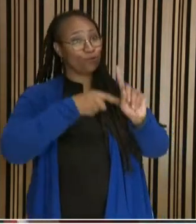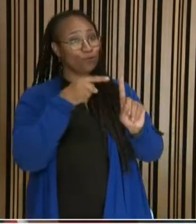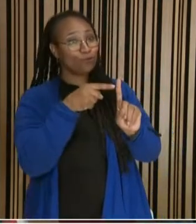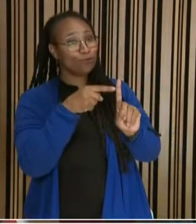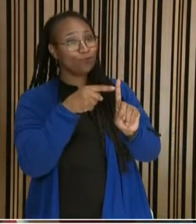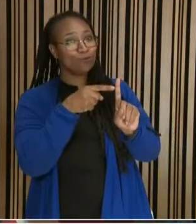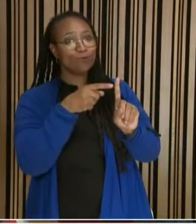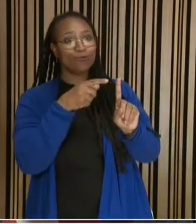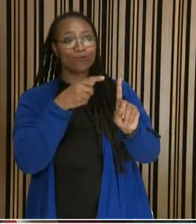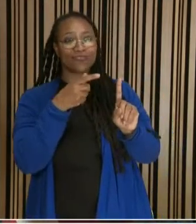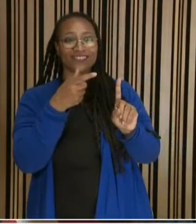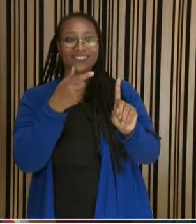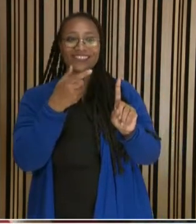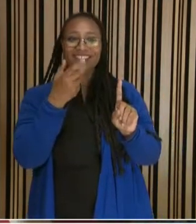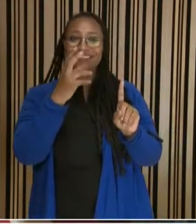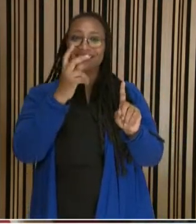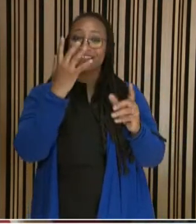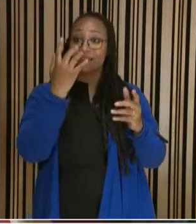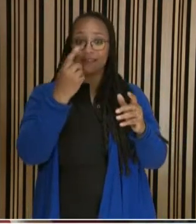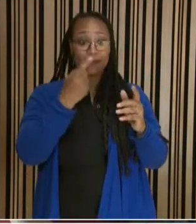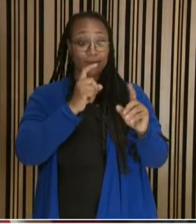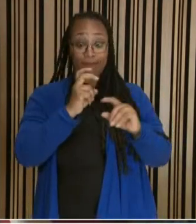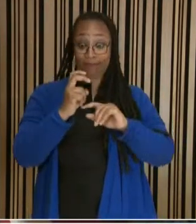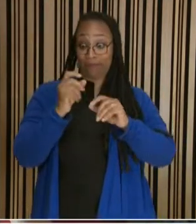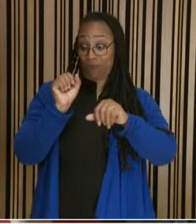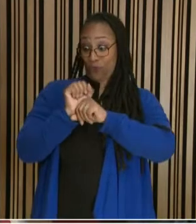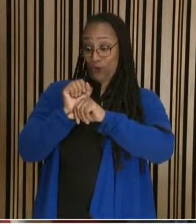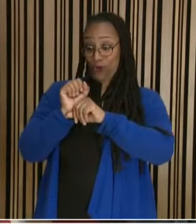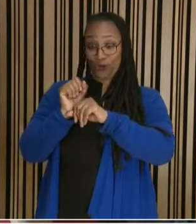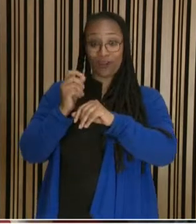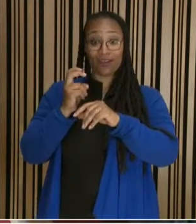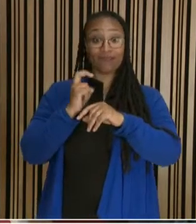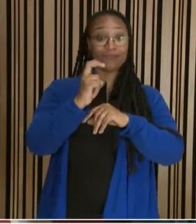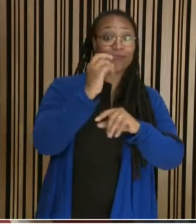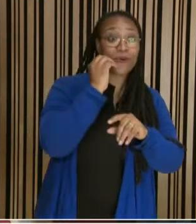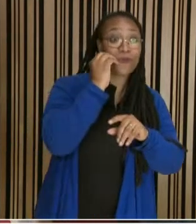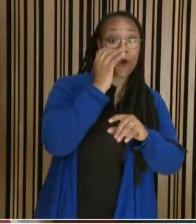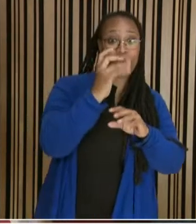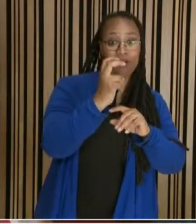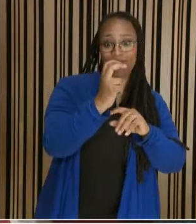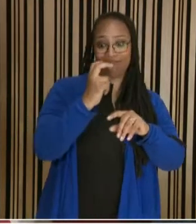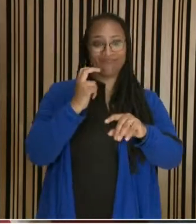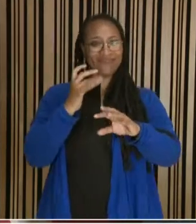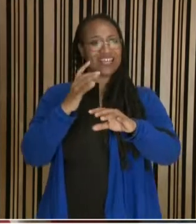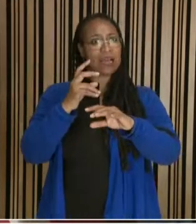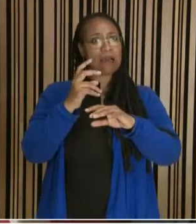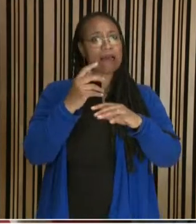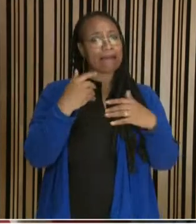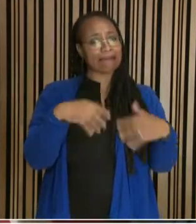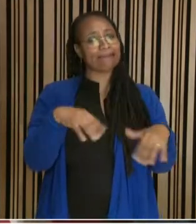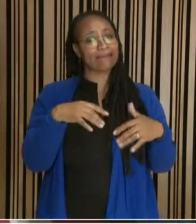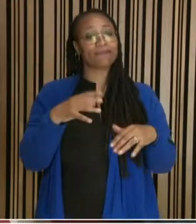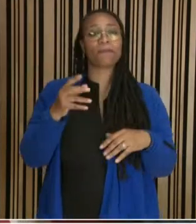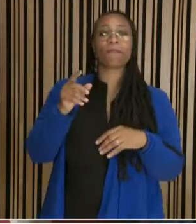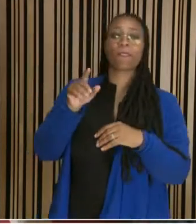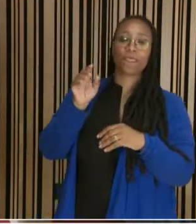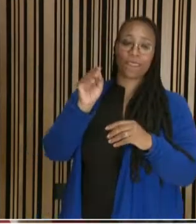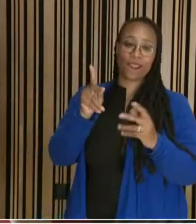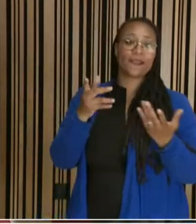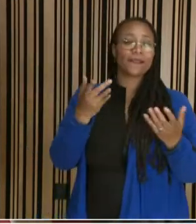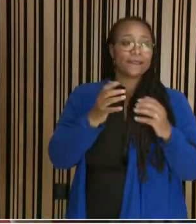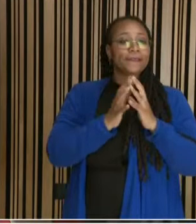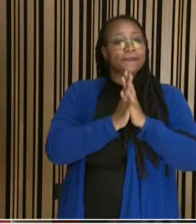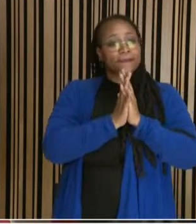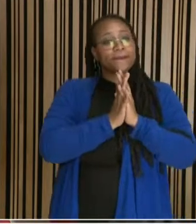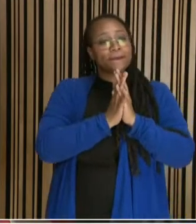a frustrating way to generate revenue in the District of Columbia? Two things. What I hear most is that people are tired of